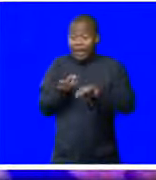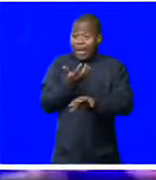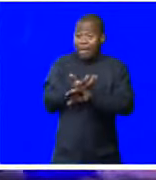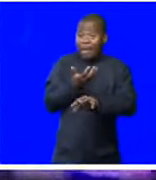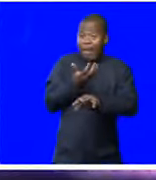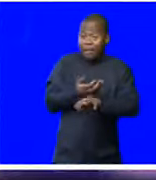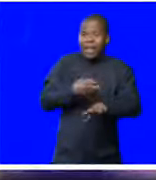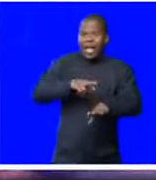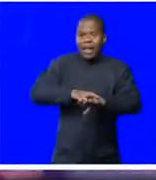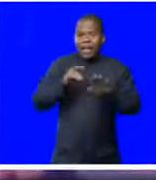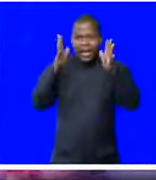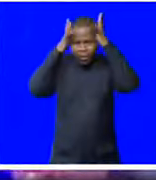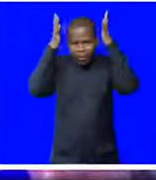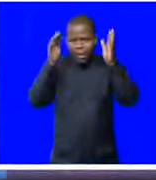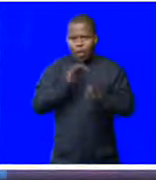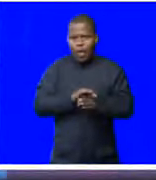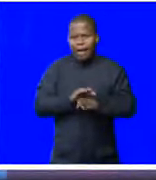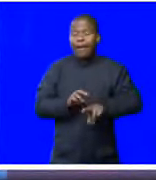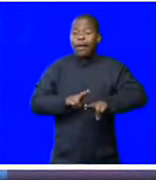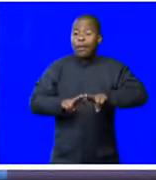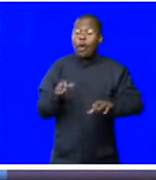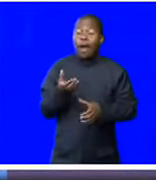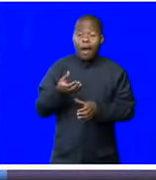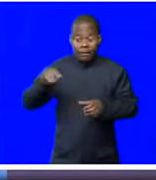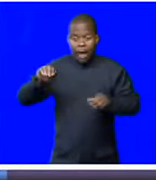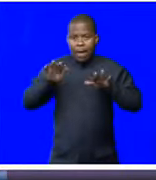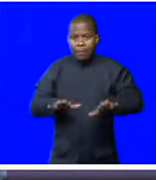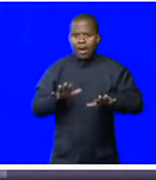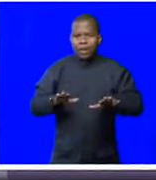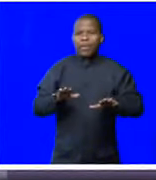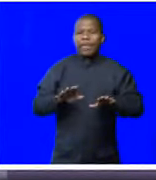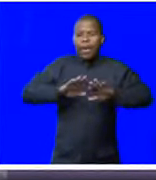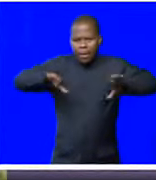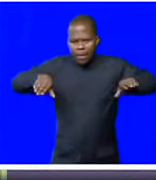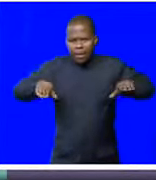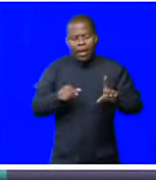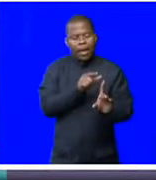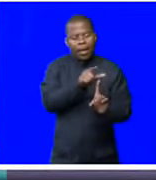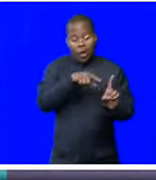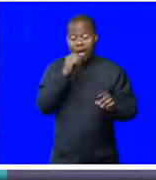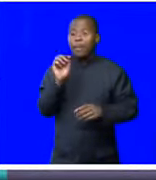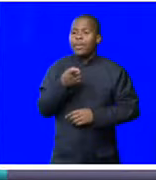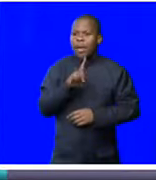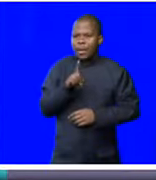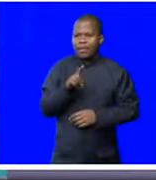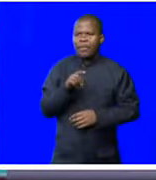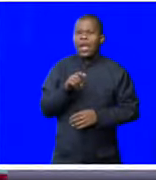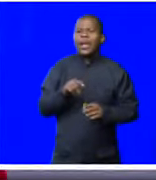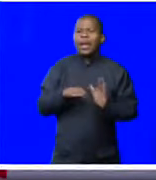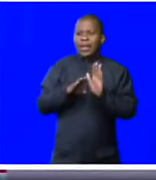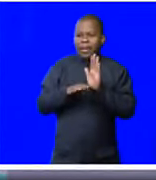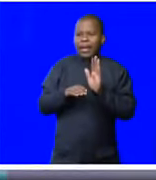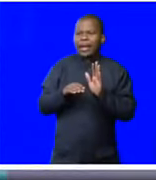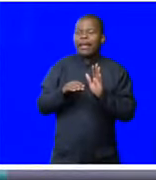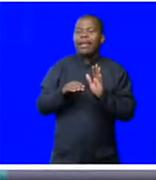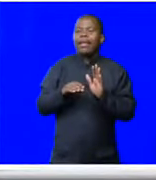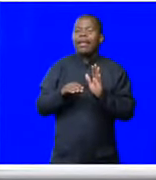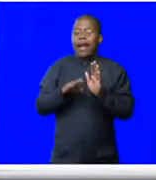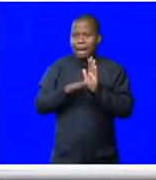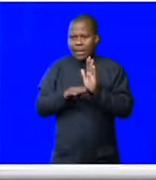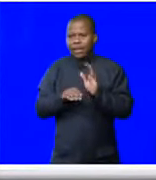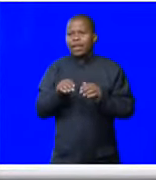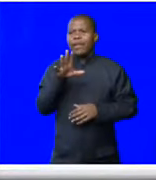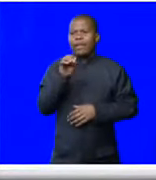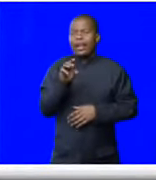country at this year's Commonwealth Games, starting with swimming star Smanga Dlamini, who finished last in his heat of 50